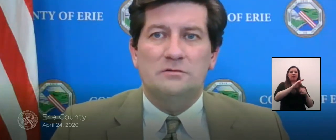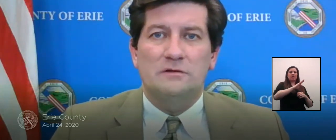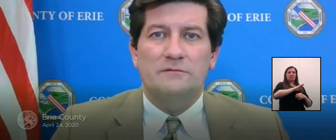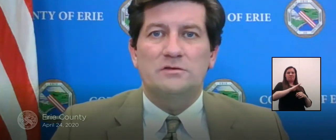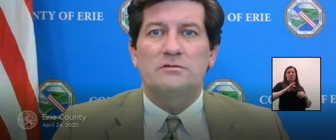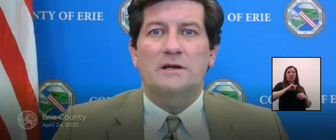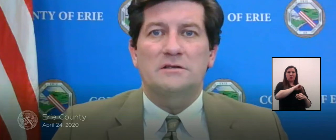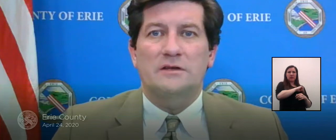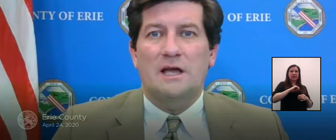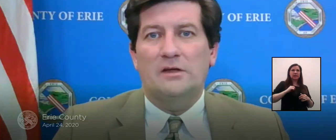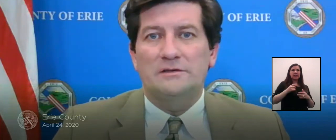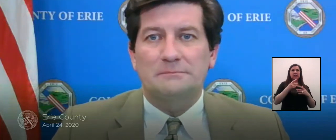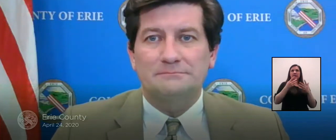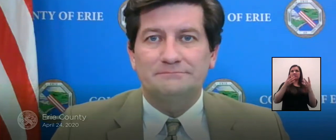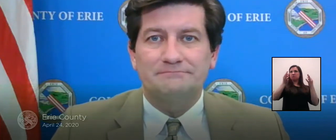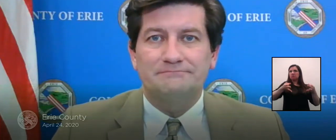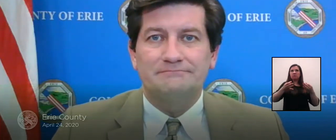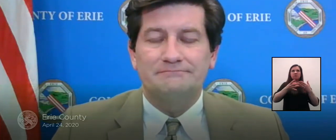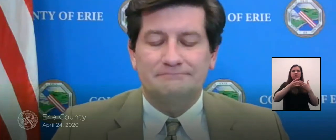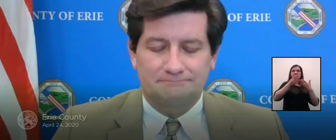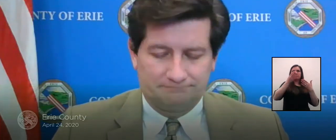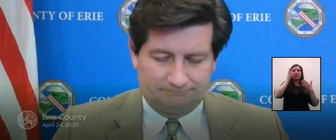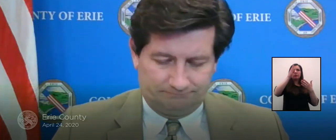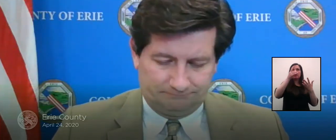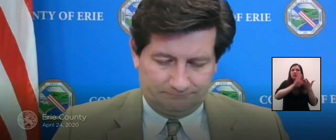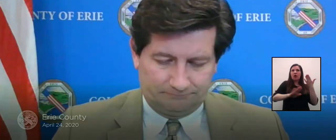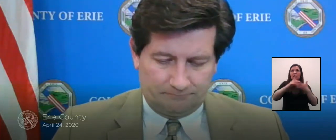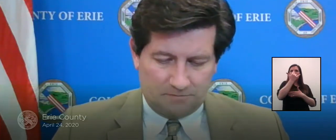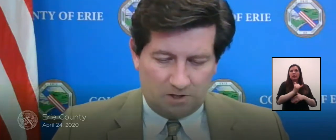regards to the future direction of the college.